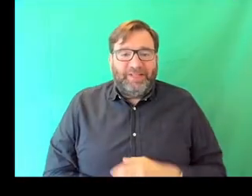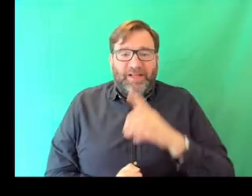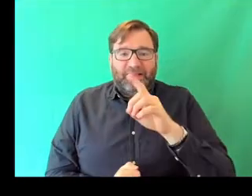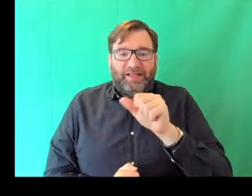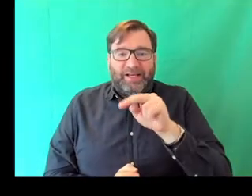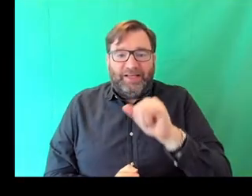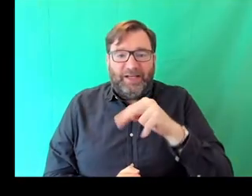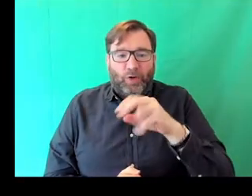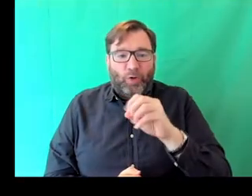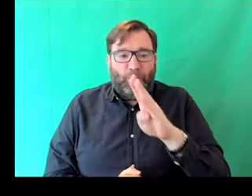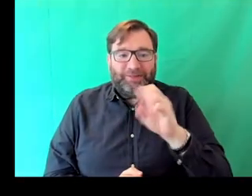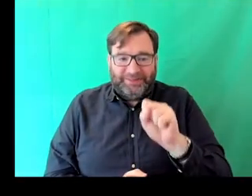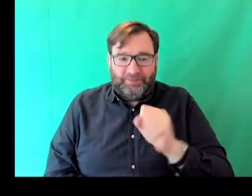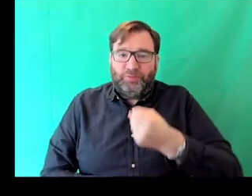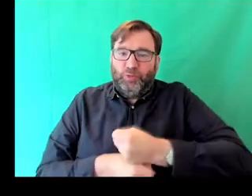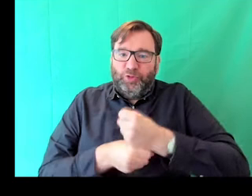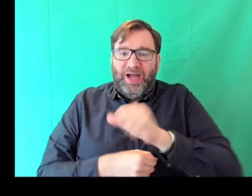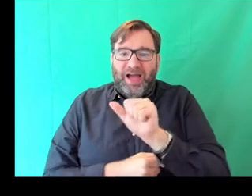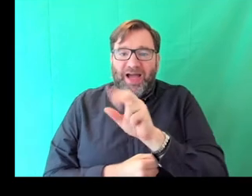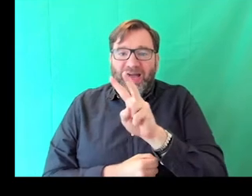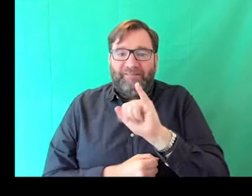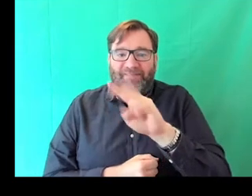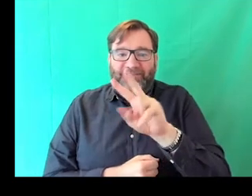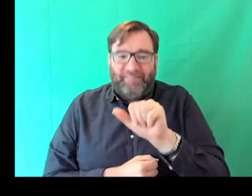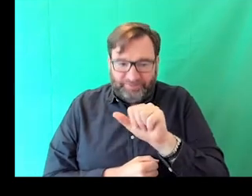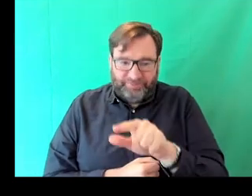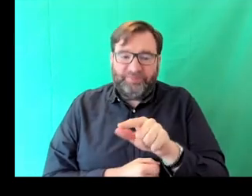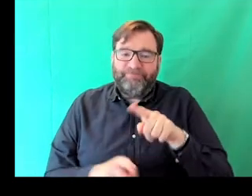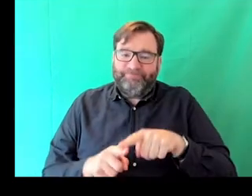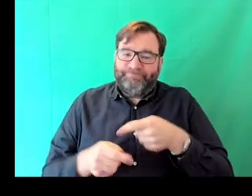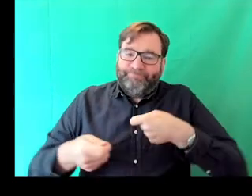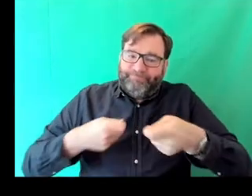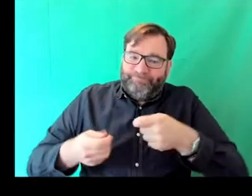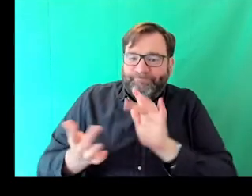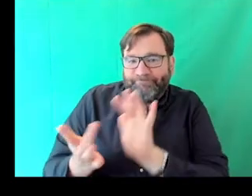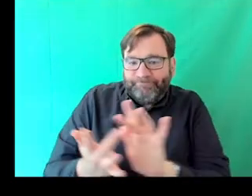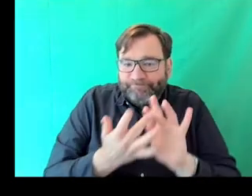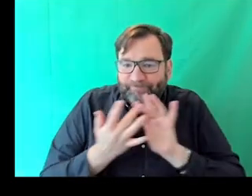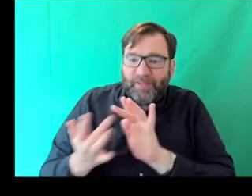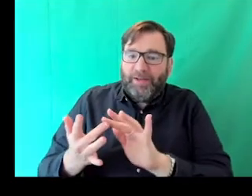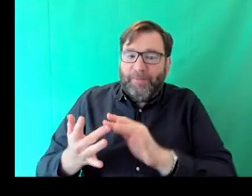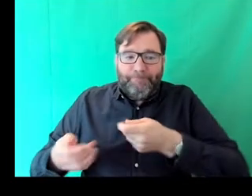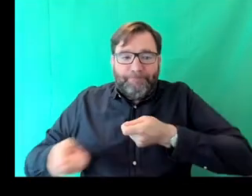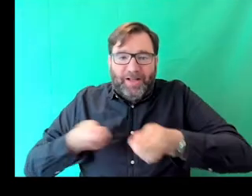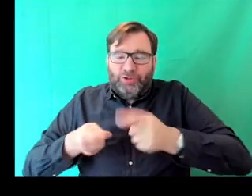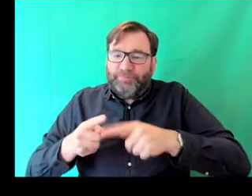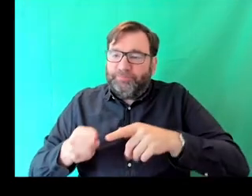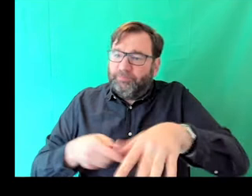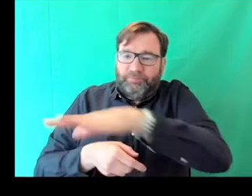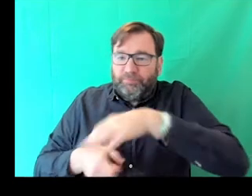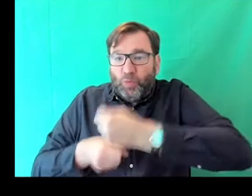the Avivability community. Following a motorbike accident in 1996, which left him paralyzed from the chest